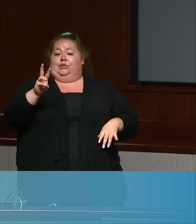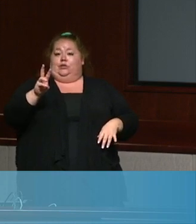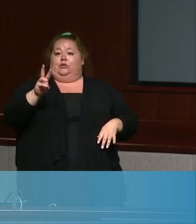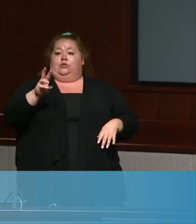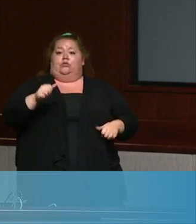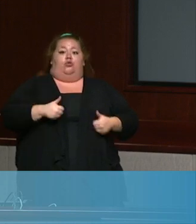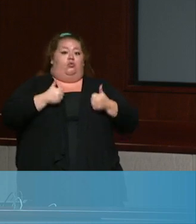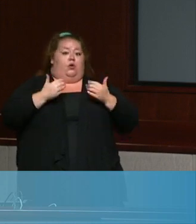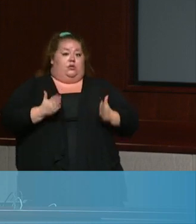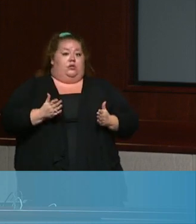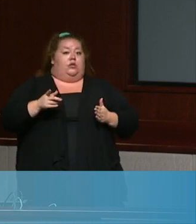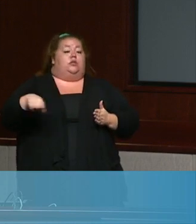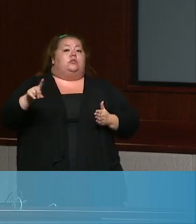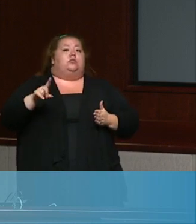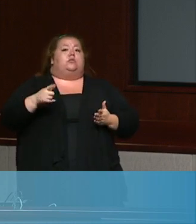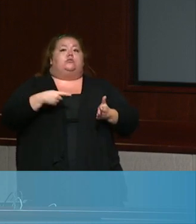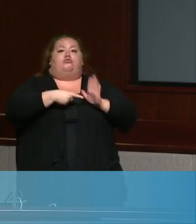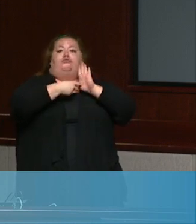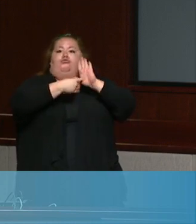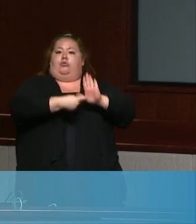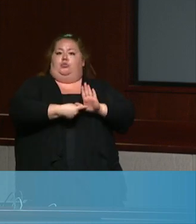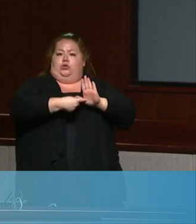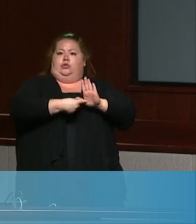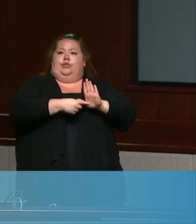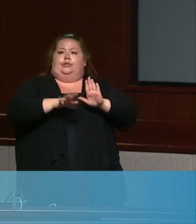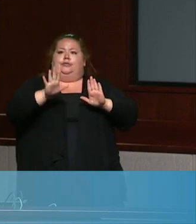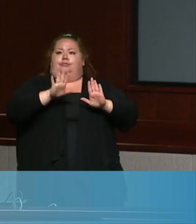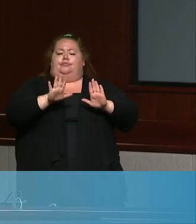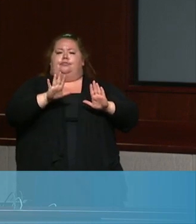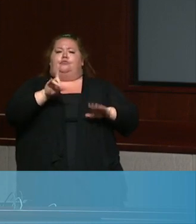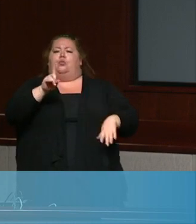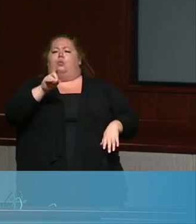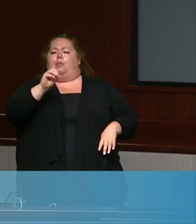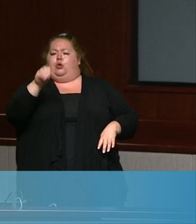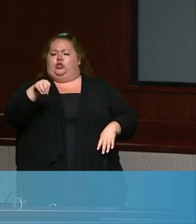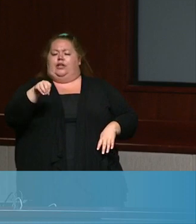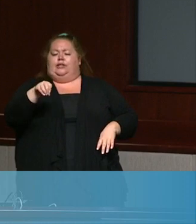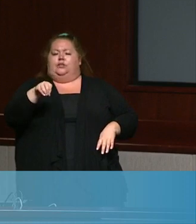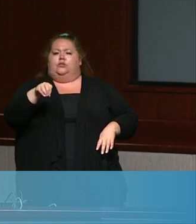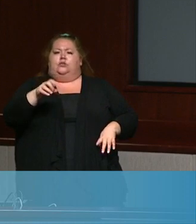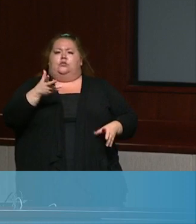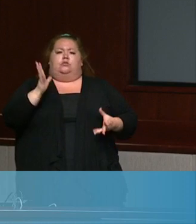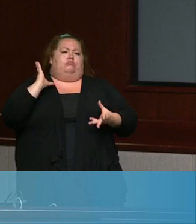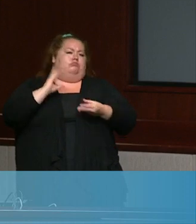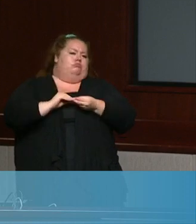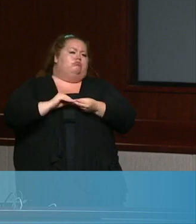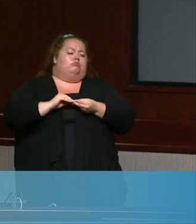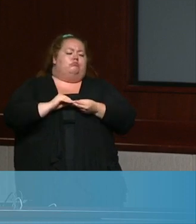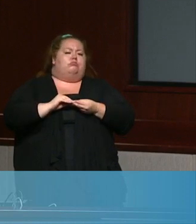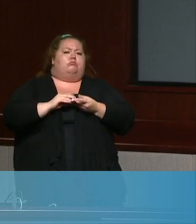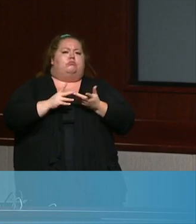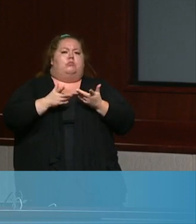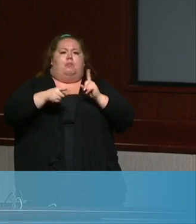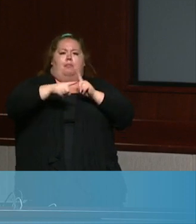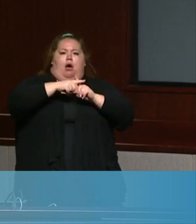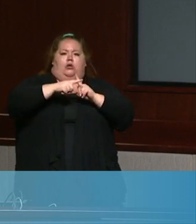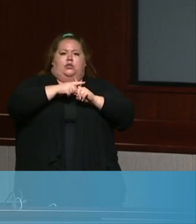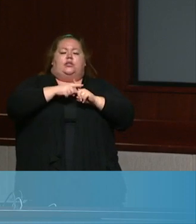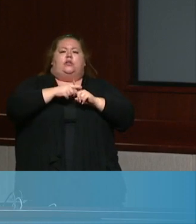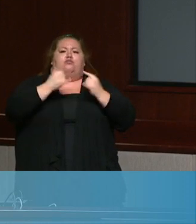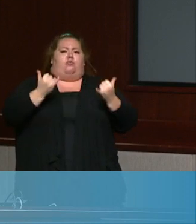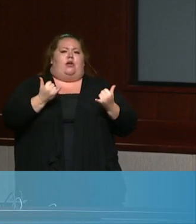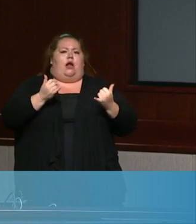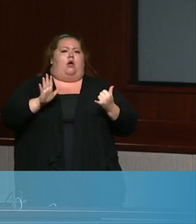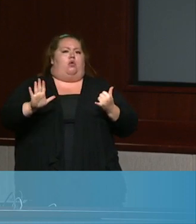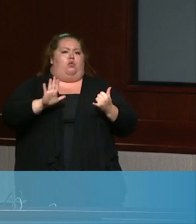our residents representing just over 1% of the total number of positive tests who are receiving